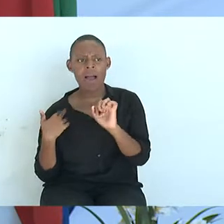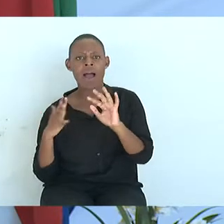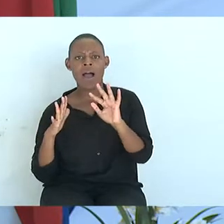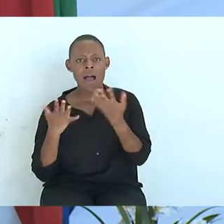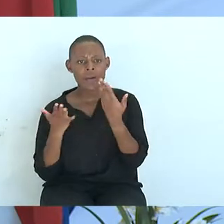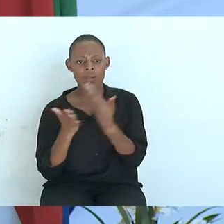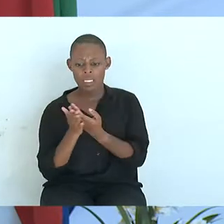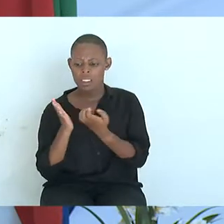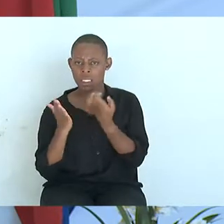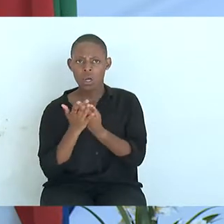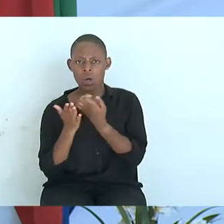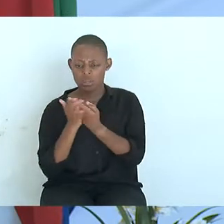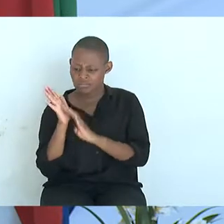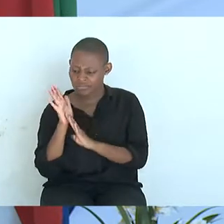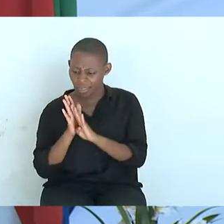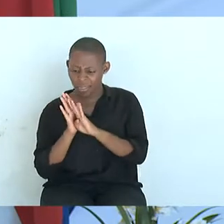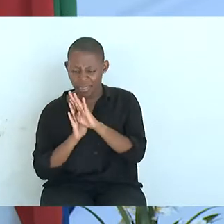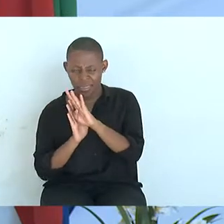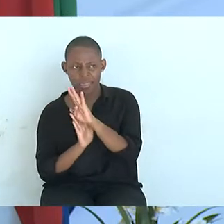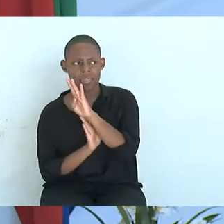what that can do in terms of